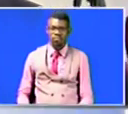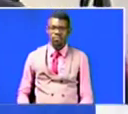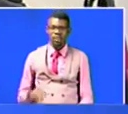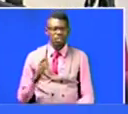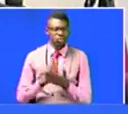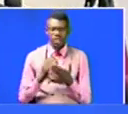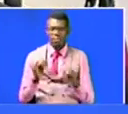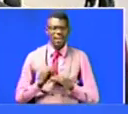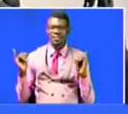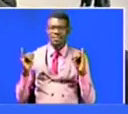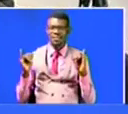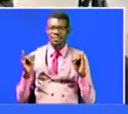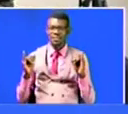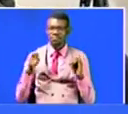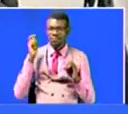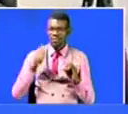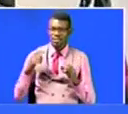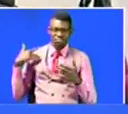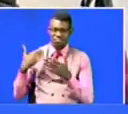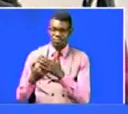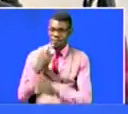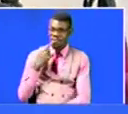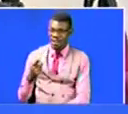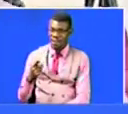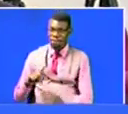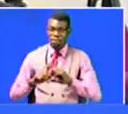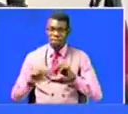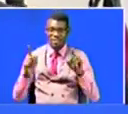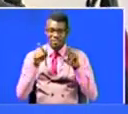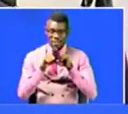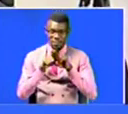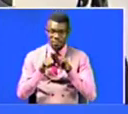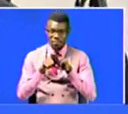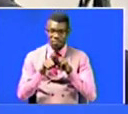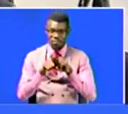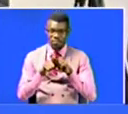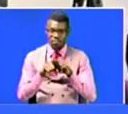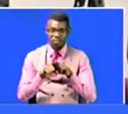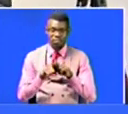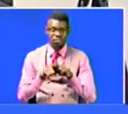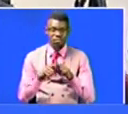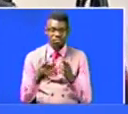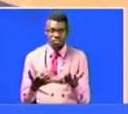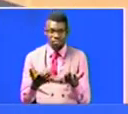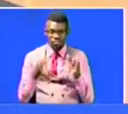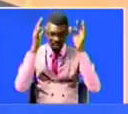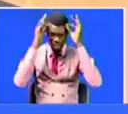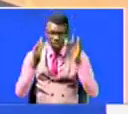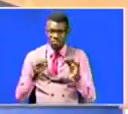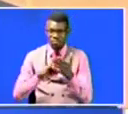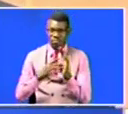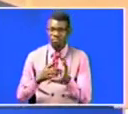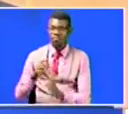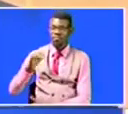along. But I think, in addition to that, the verdict is an indictment on the JSC. Ojwang was